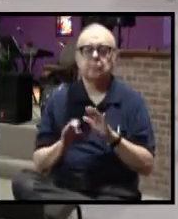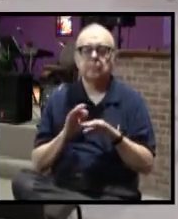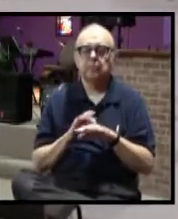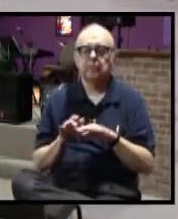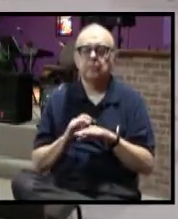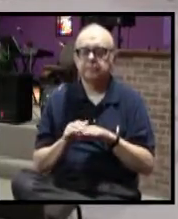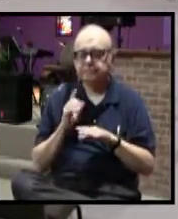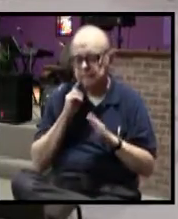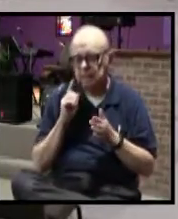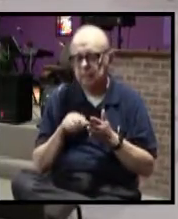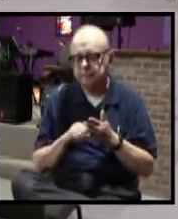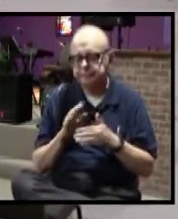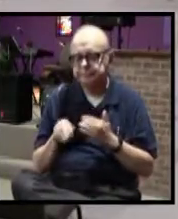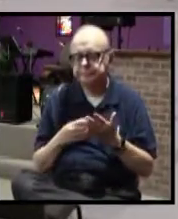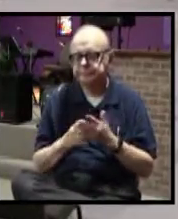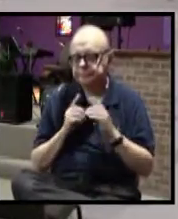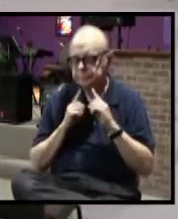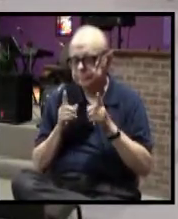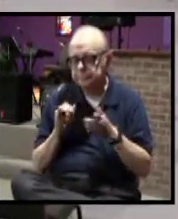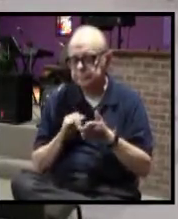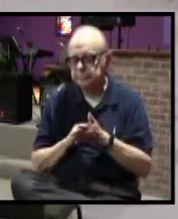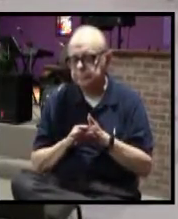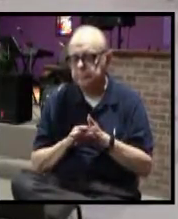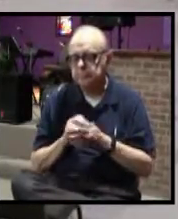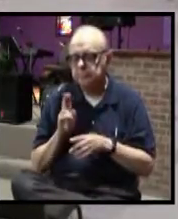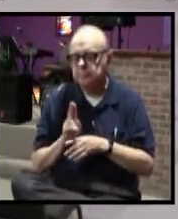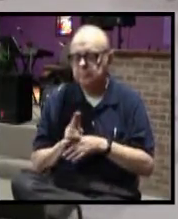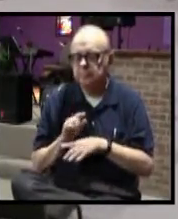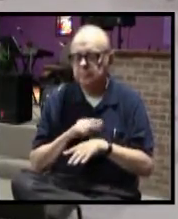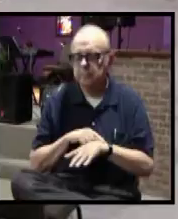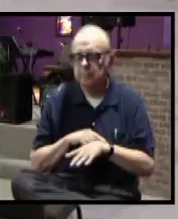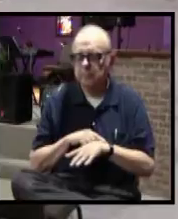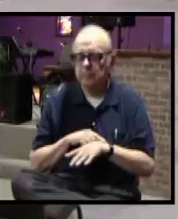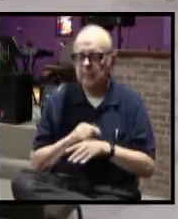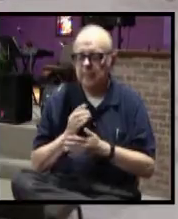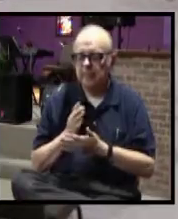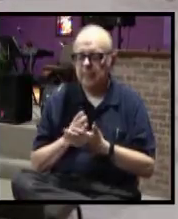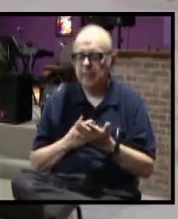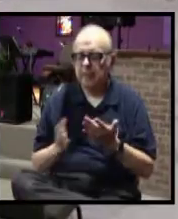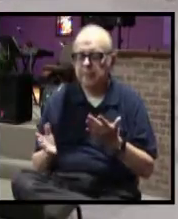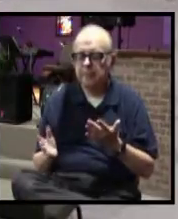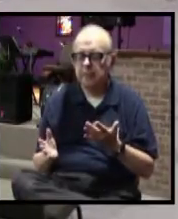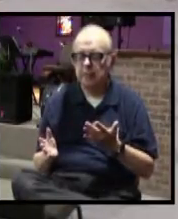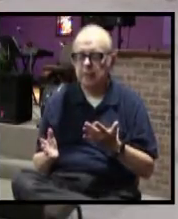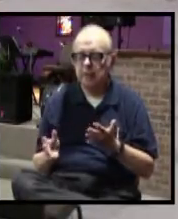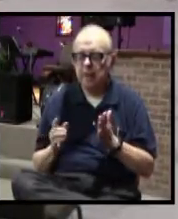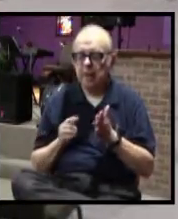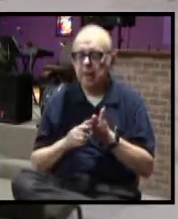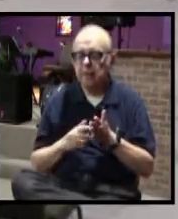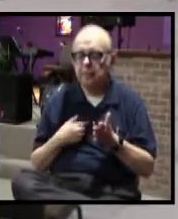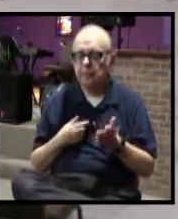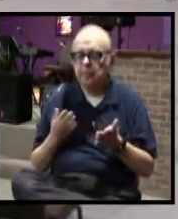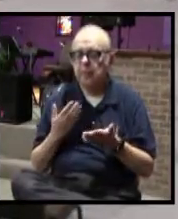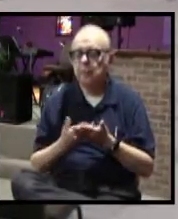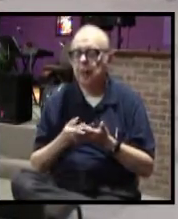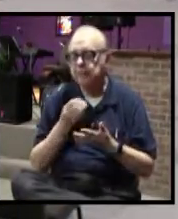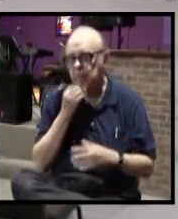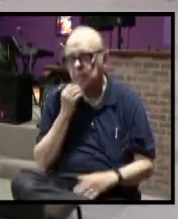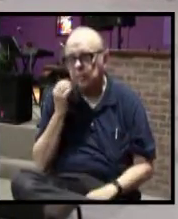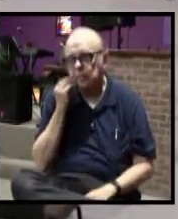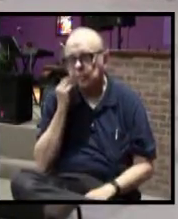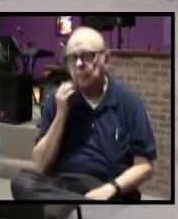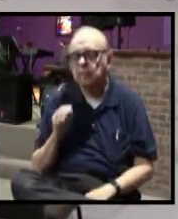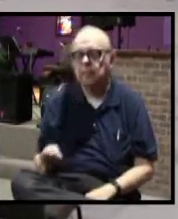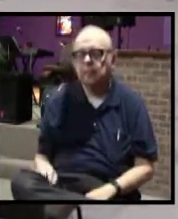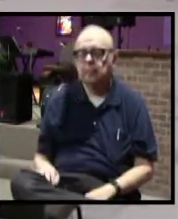I took the picture hurriedly and didn't notice all the answers he had filled out at the time. It was only after I got home that something stood out upon closer